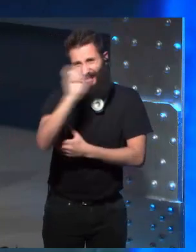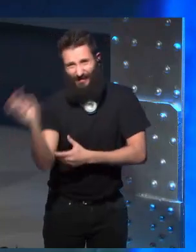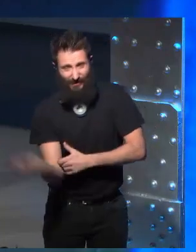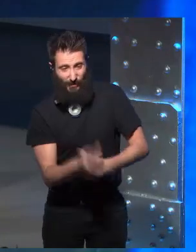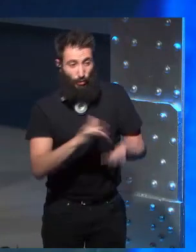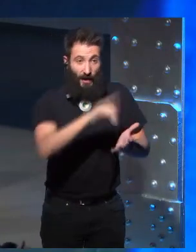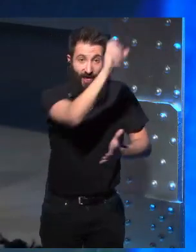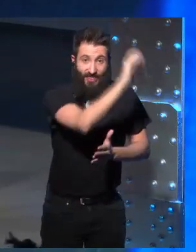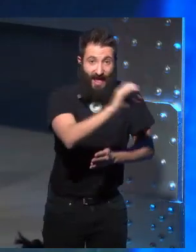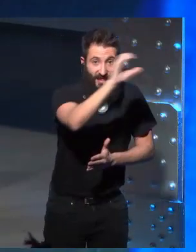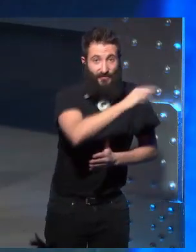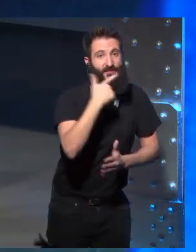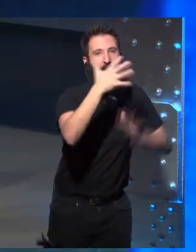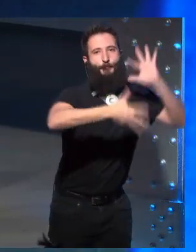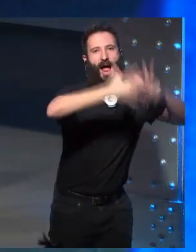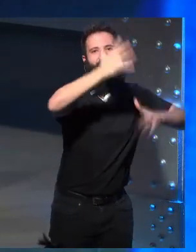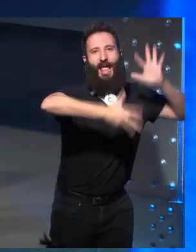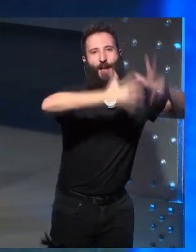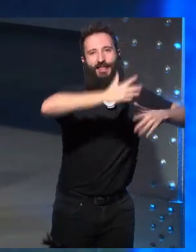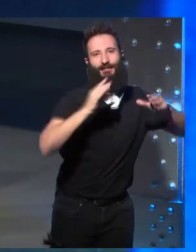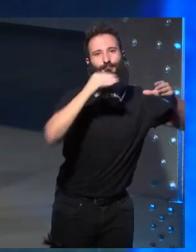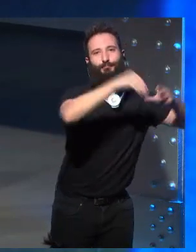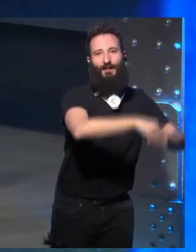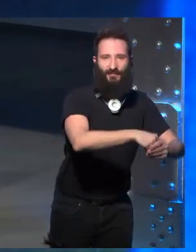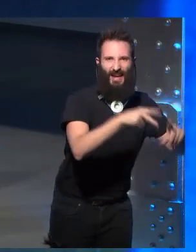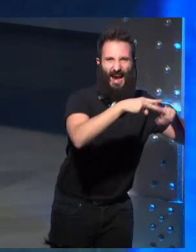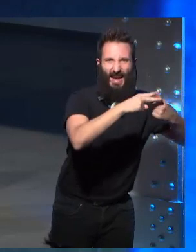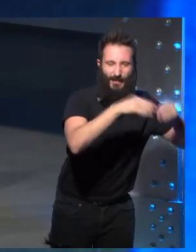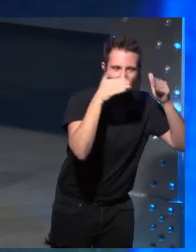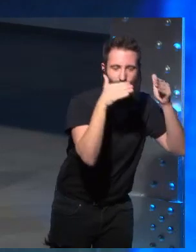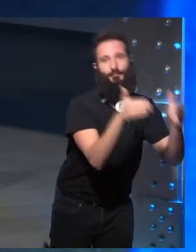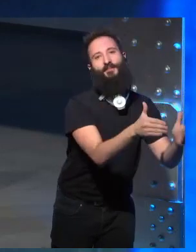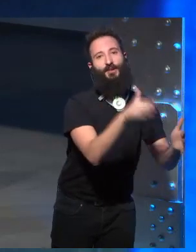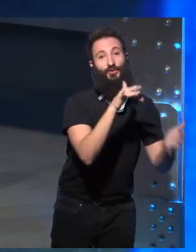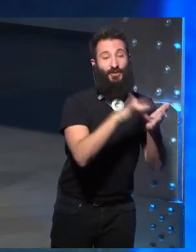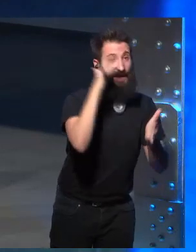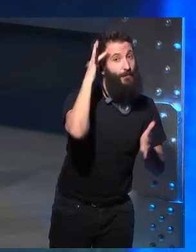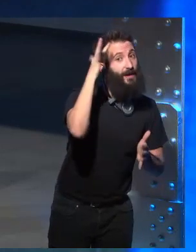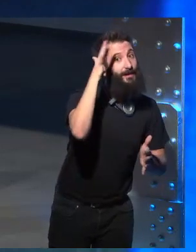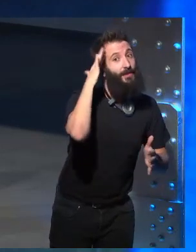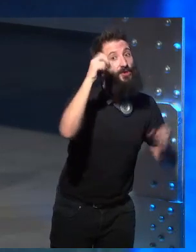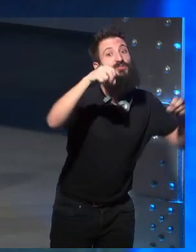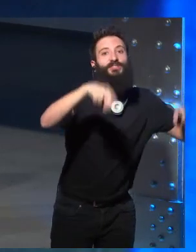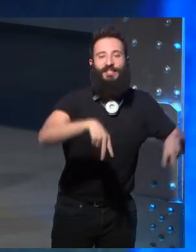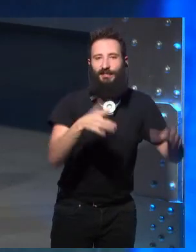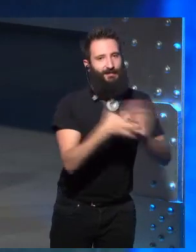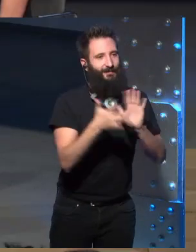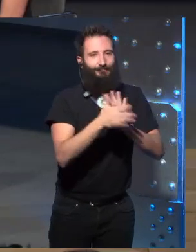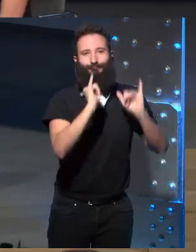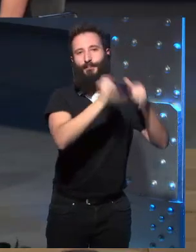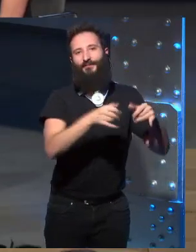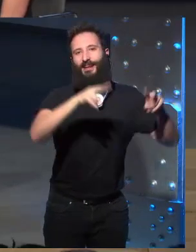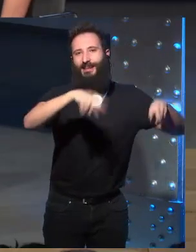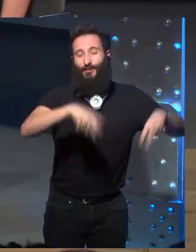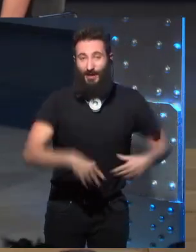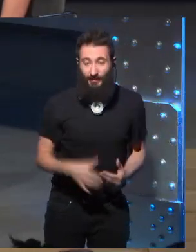That's their tools, and without imagination, you're not going to go anywhere. Supongo que ese es uno de los motivos